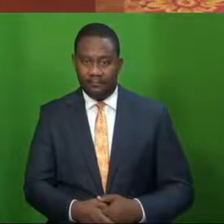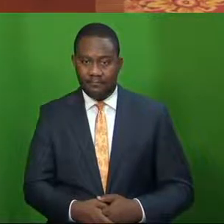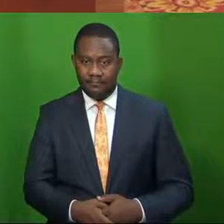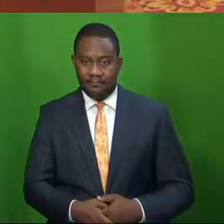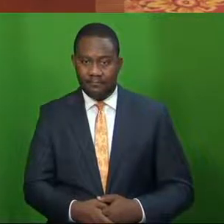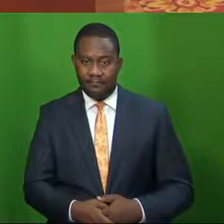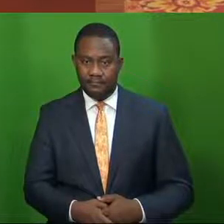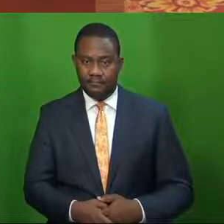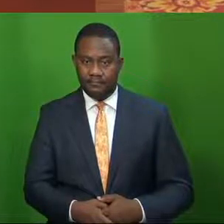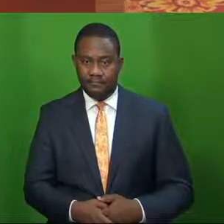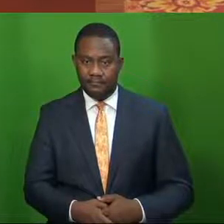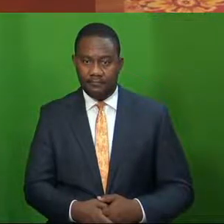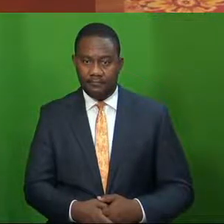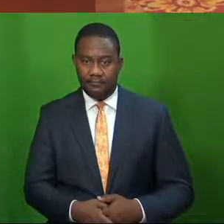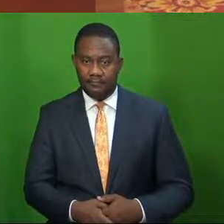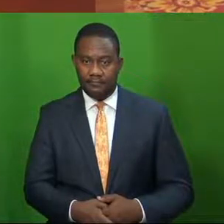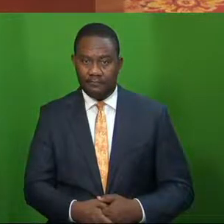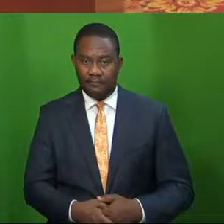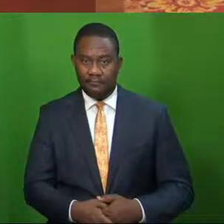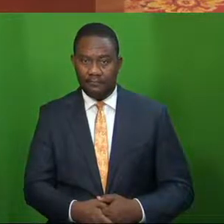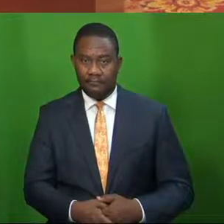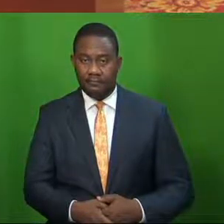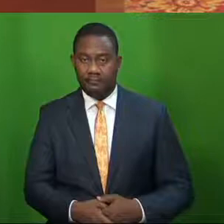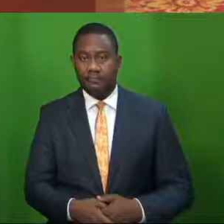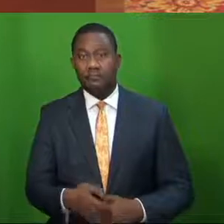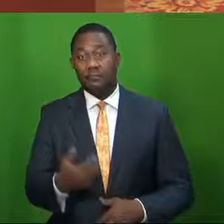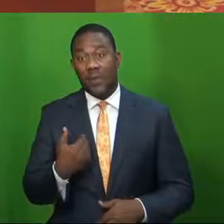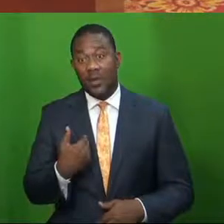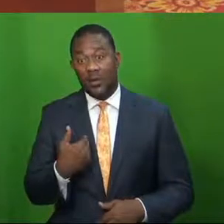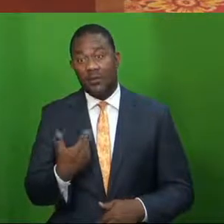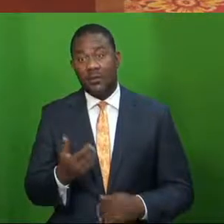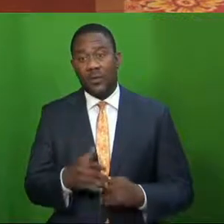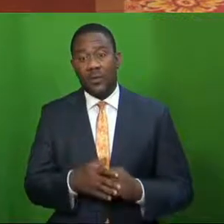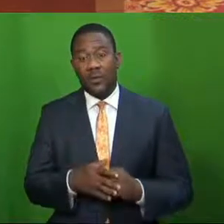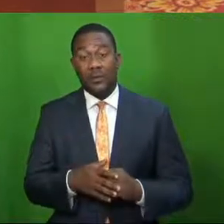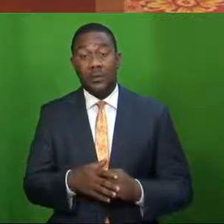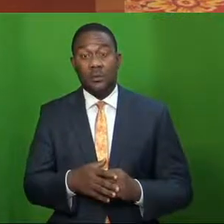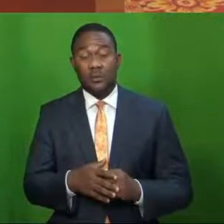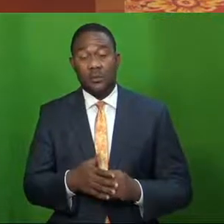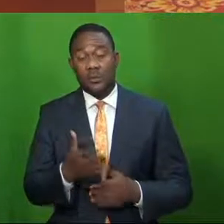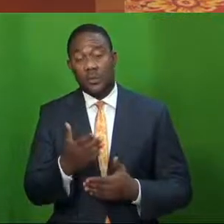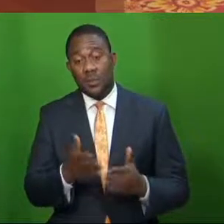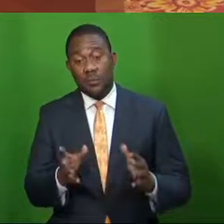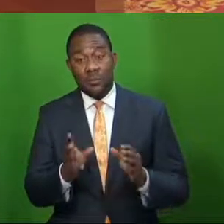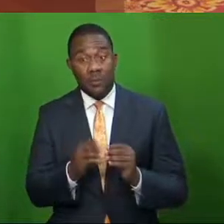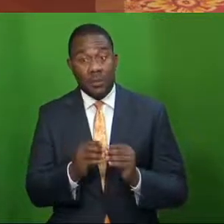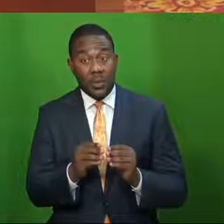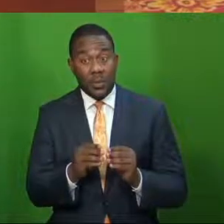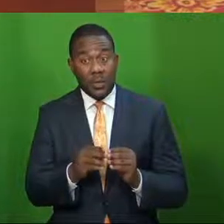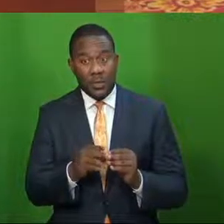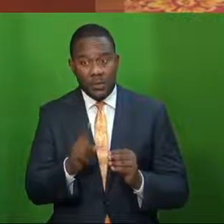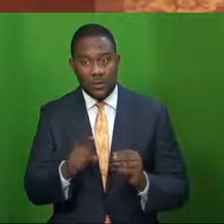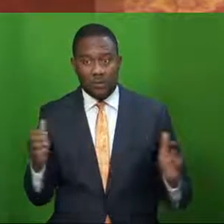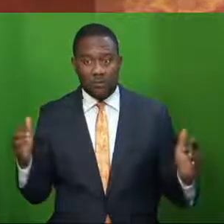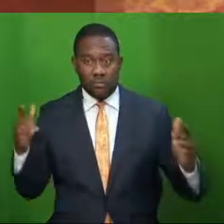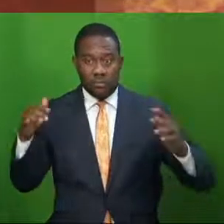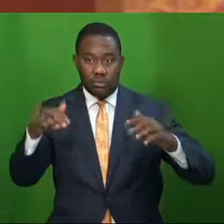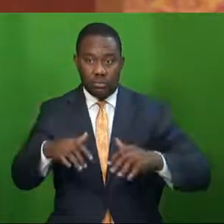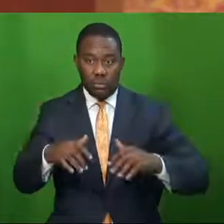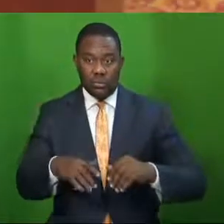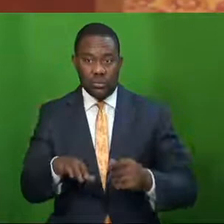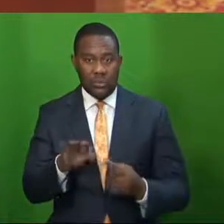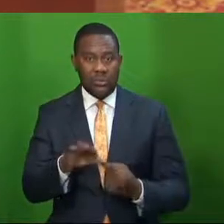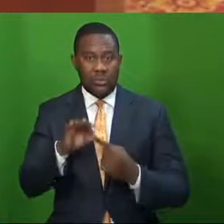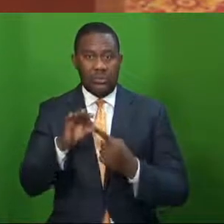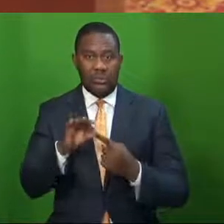believe there are some that certainly have to converge and transact business, especially